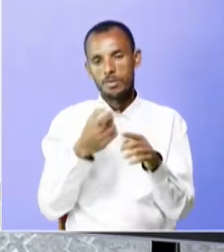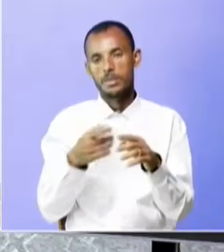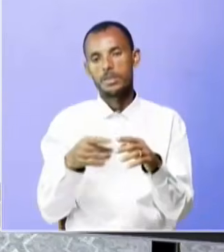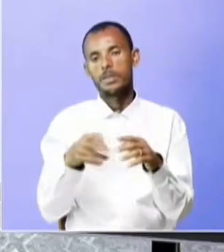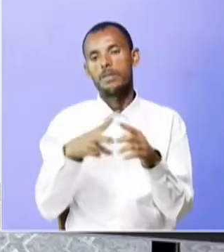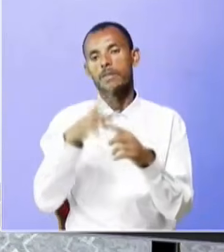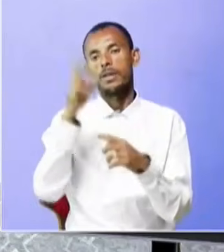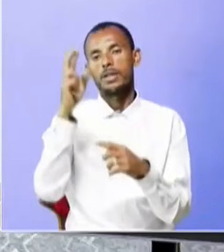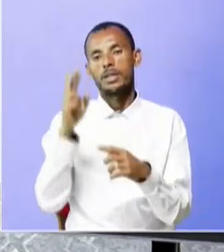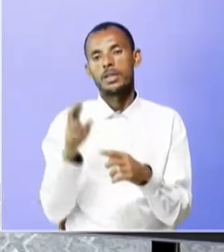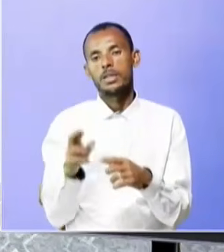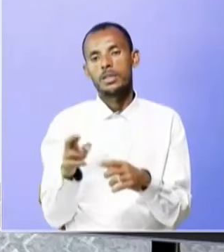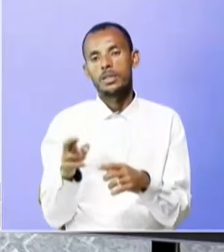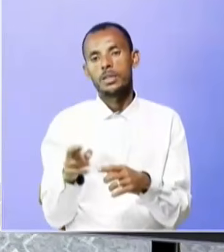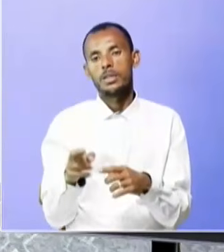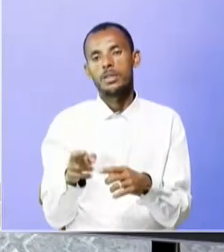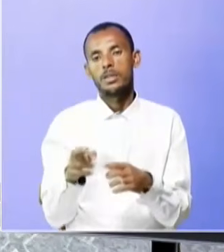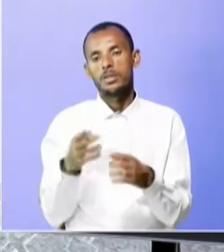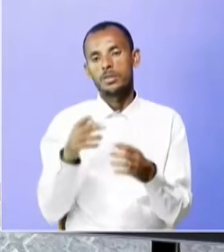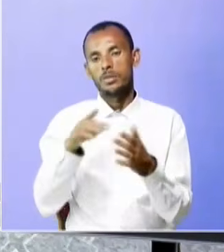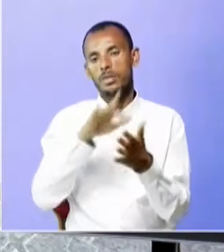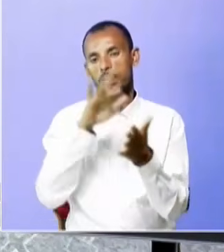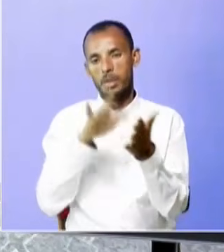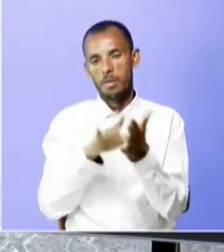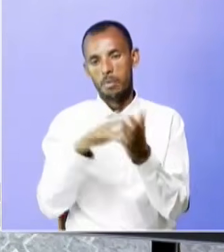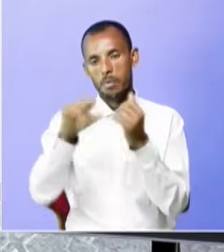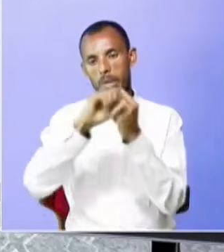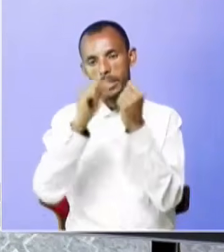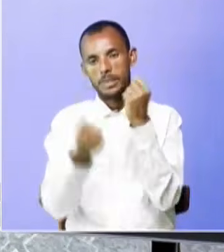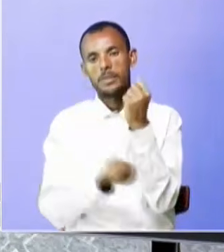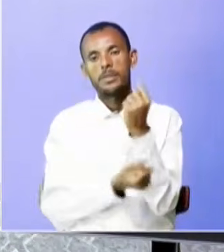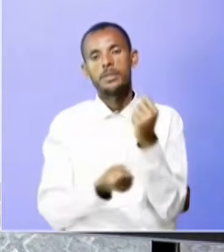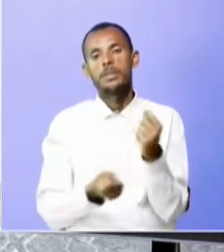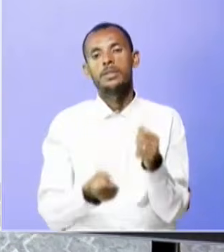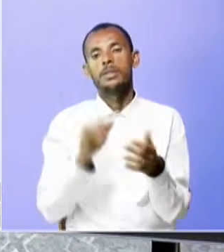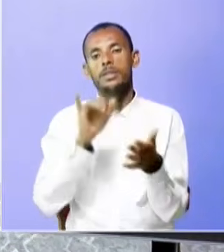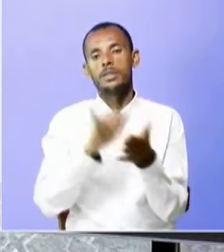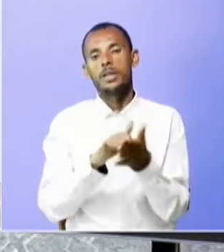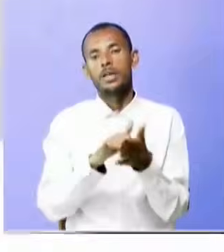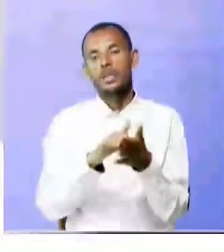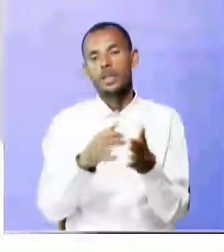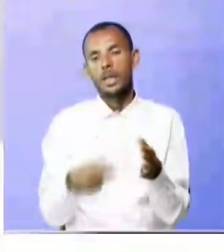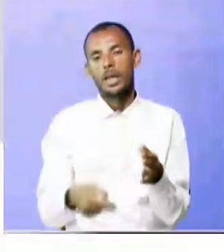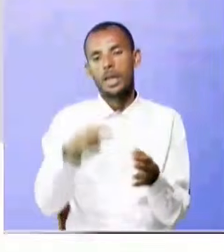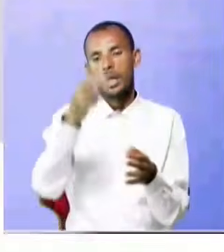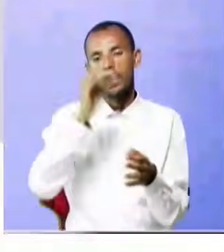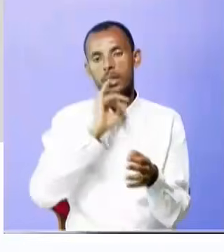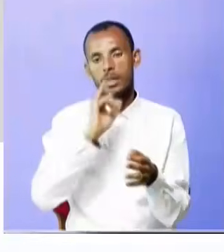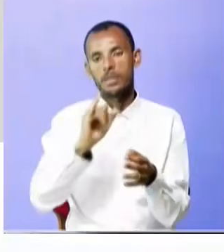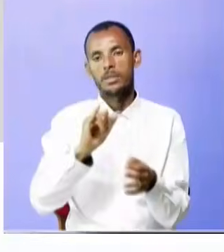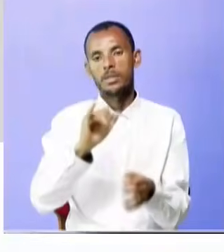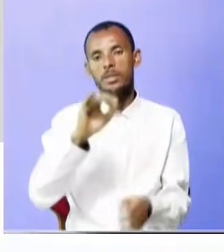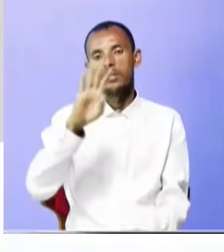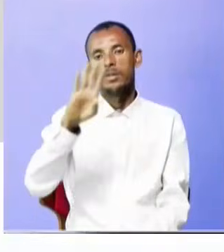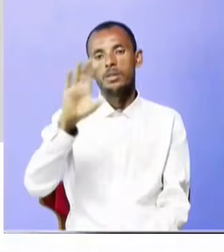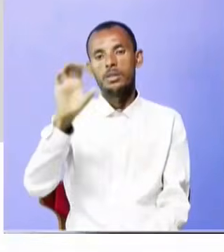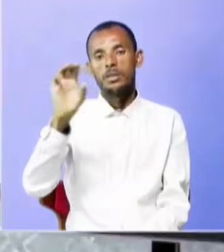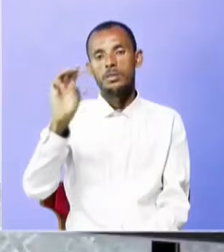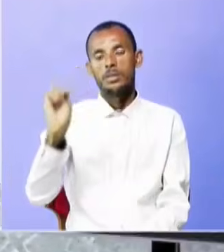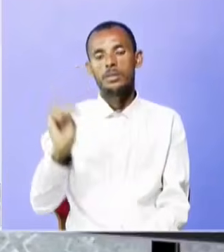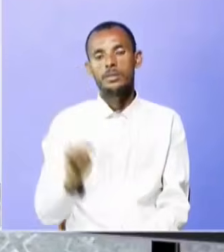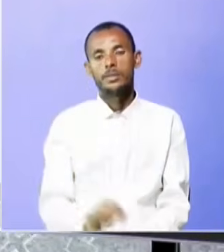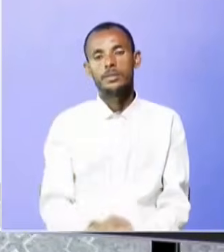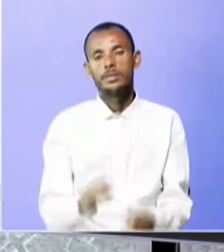vertex, to the center of the base. Okay, so that height is 4 centimeter.